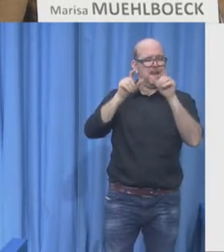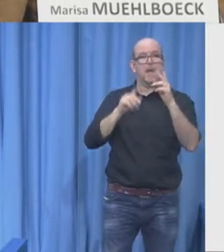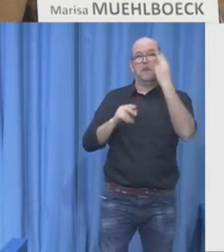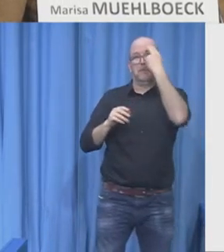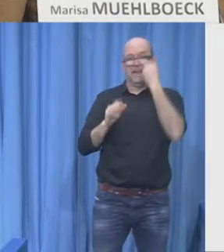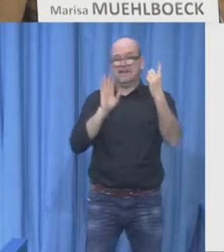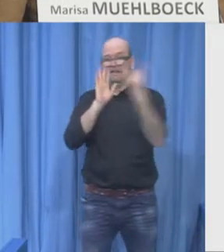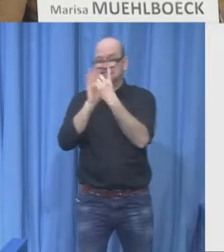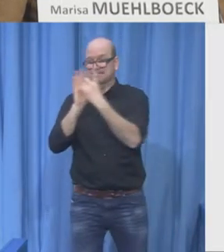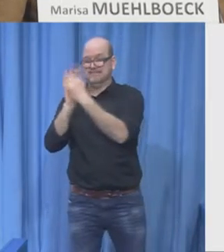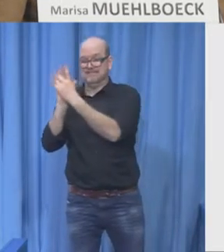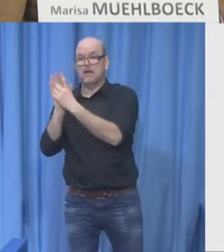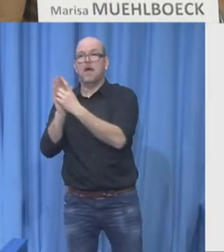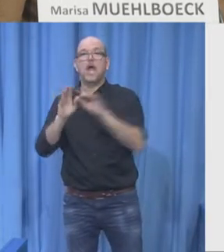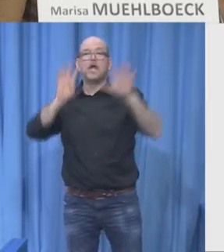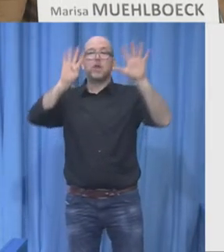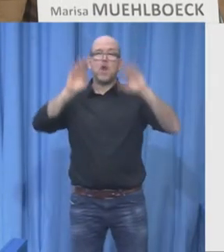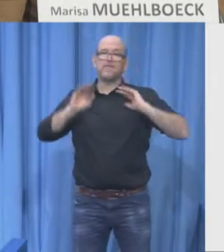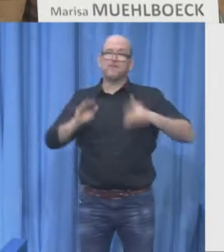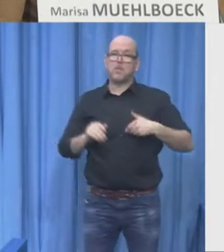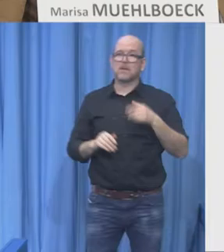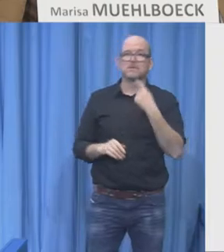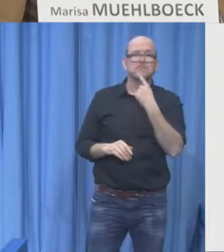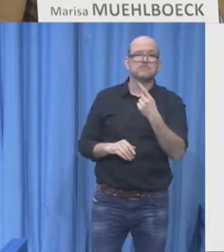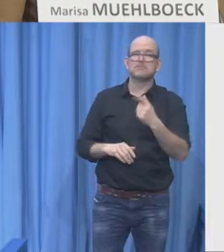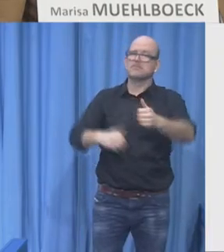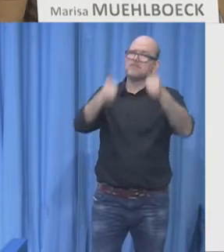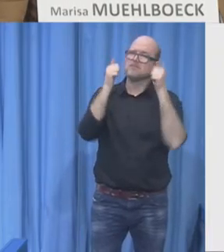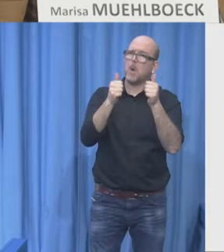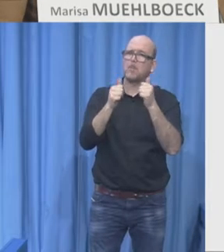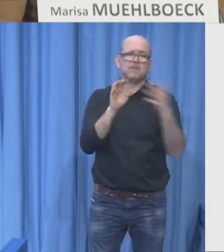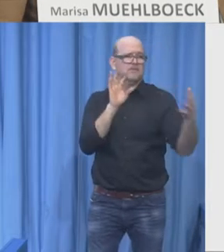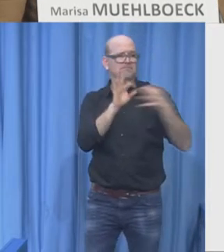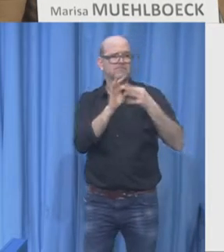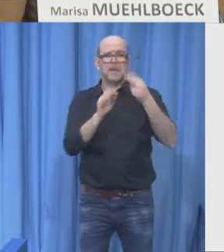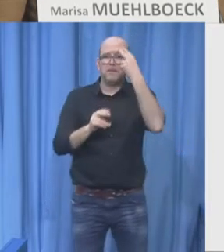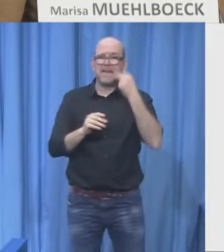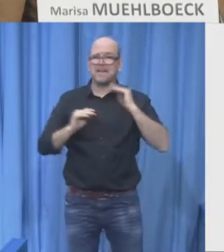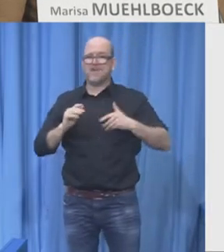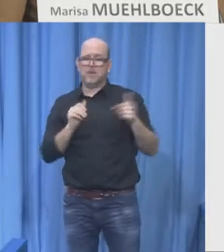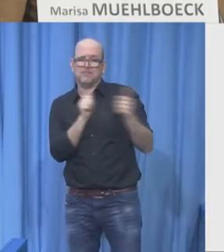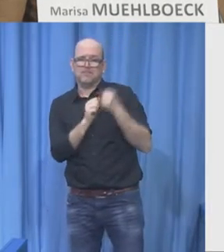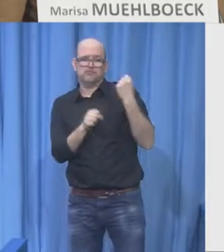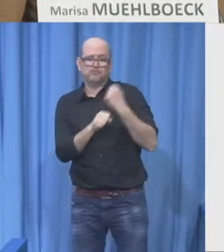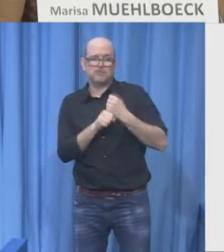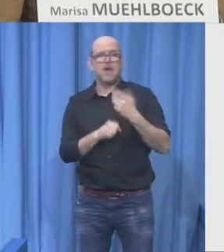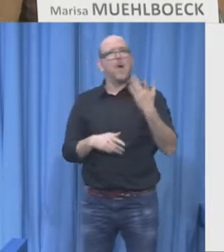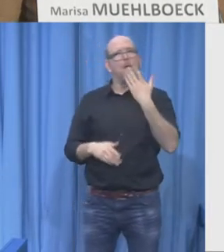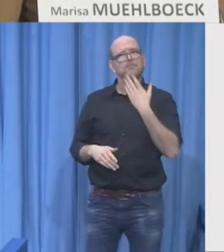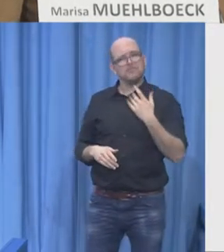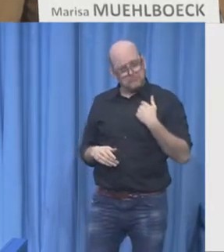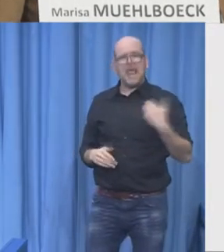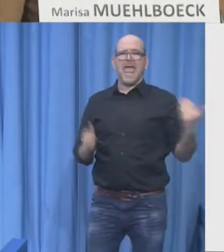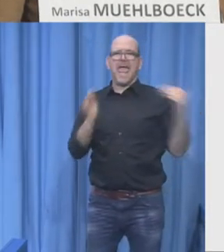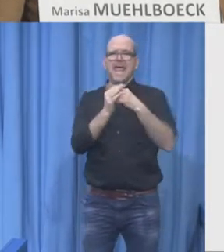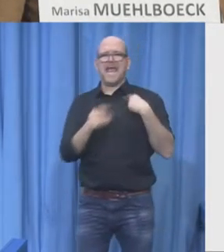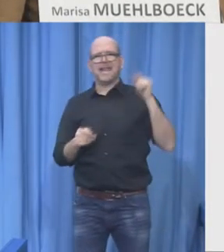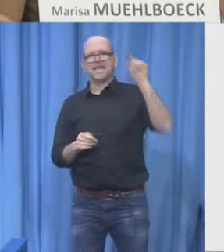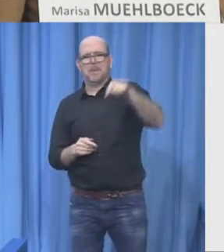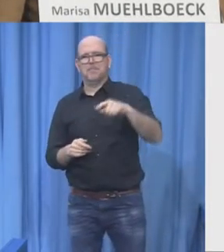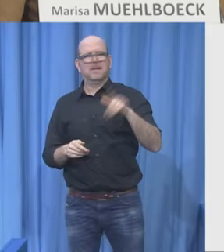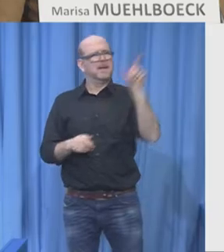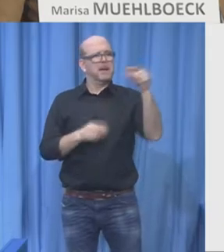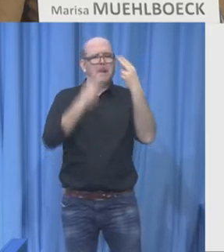do so. This, ladies and gentlemen, is the most powerful message and the strong motivation for